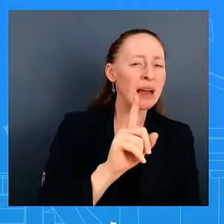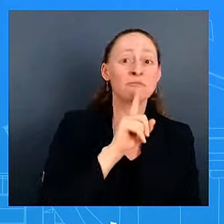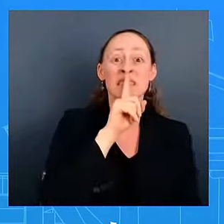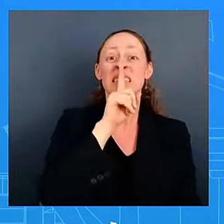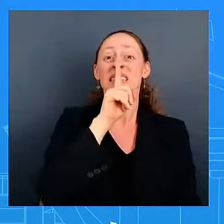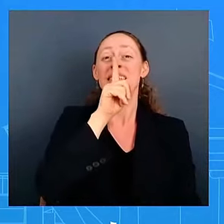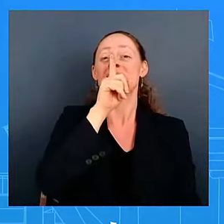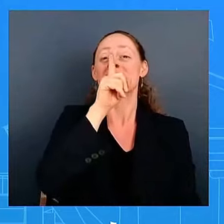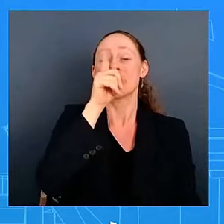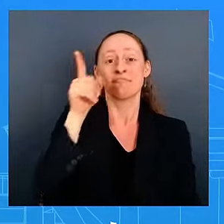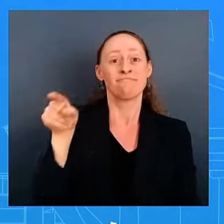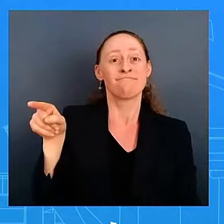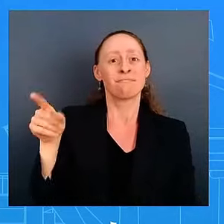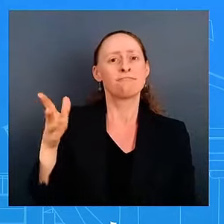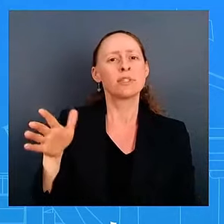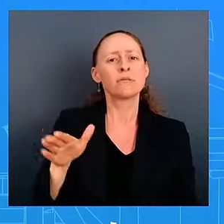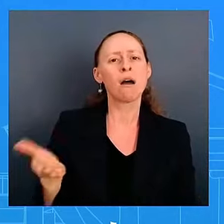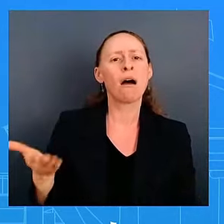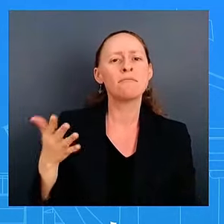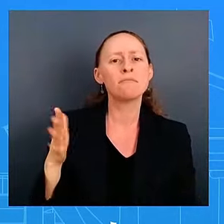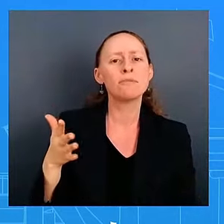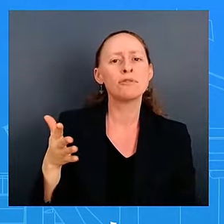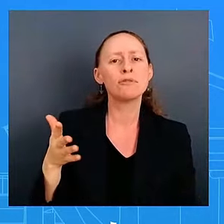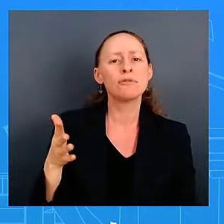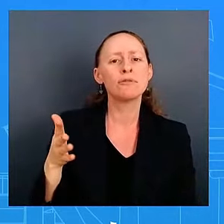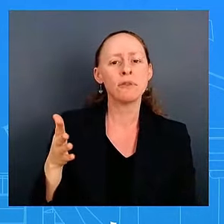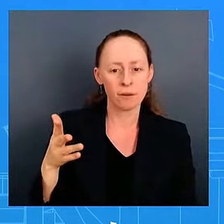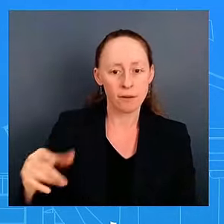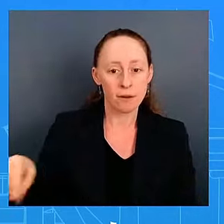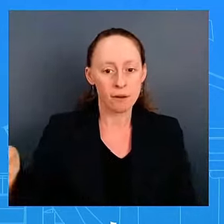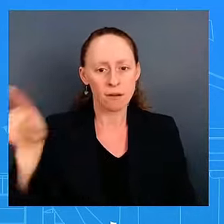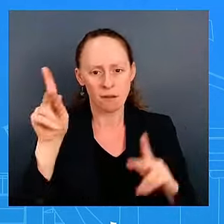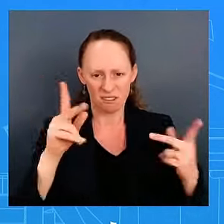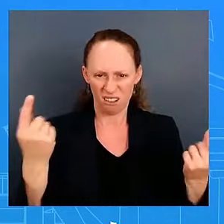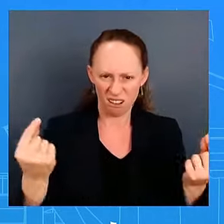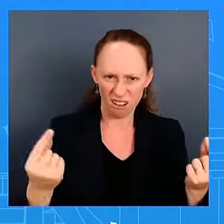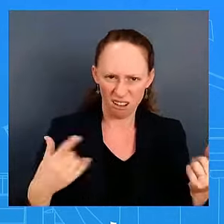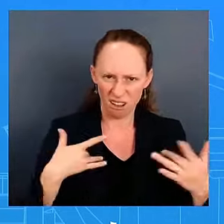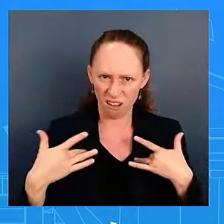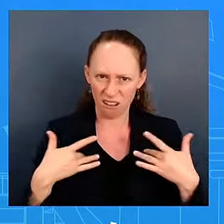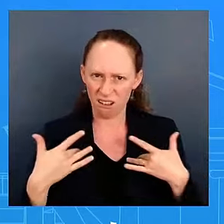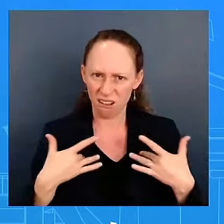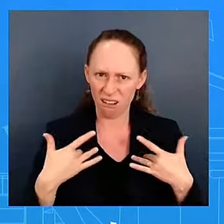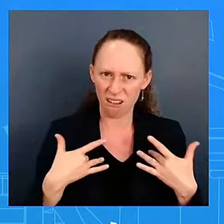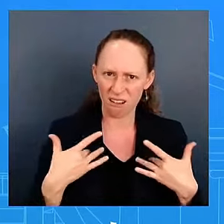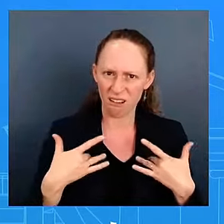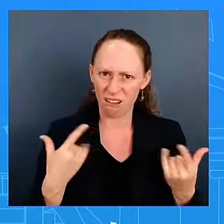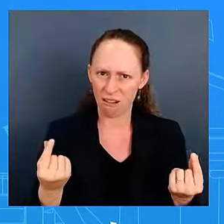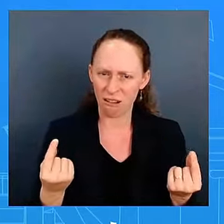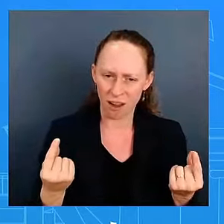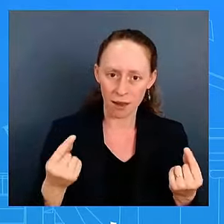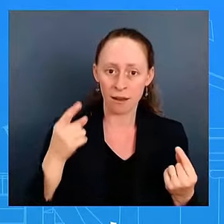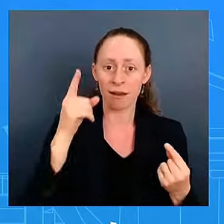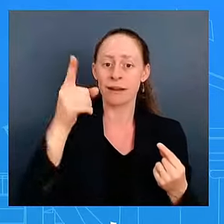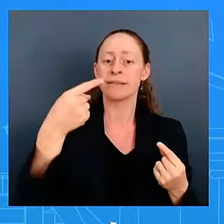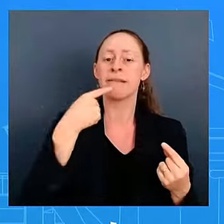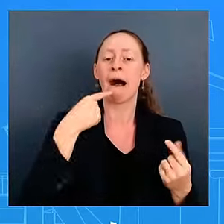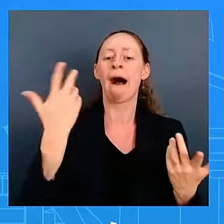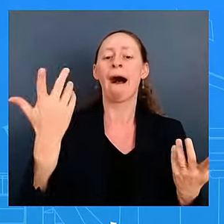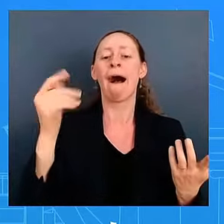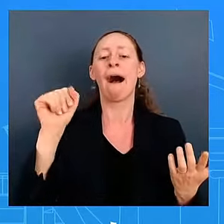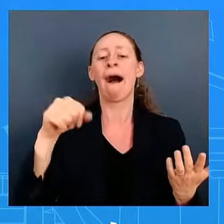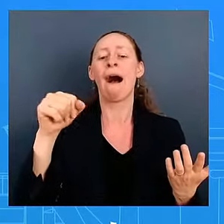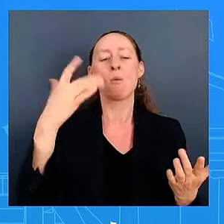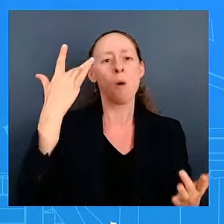ways. She was top of mind. Right. Yep. It was because she was top of mind for the president. I mean, would you On that example, would you offer a different explanation? I would